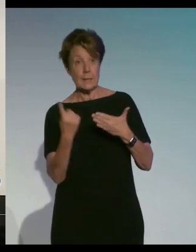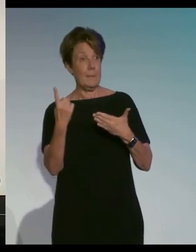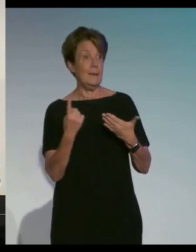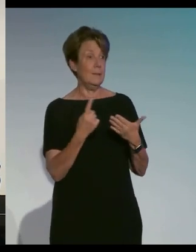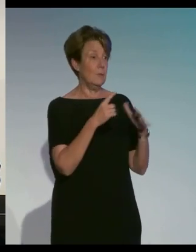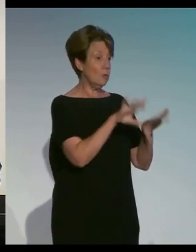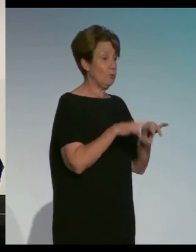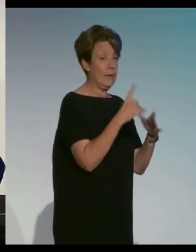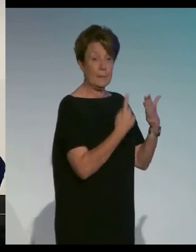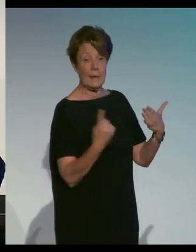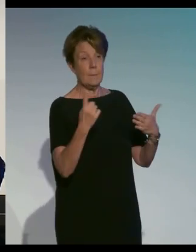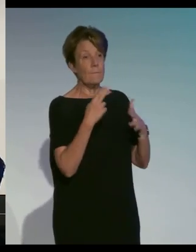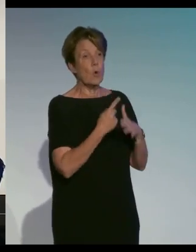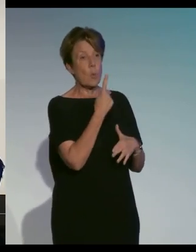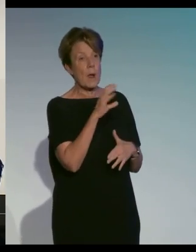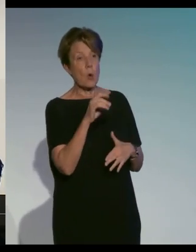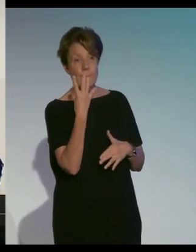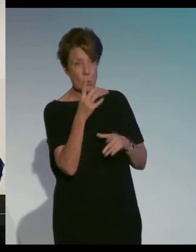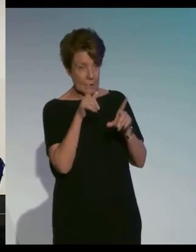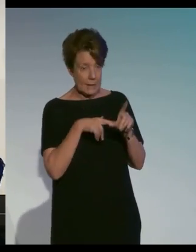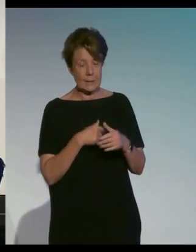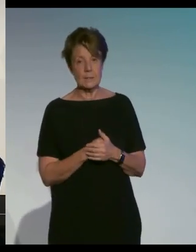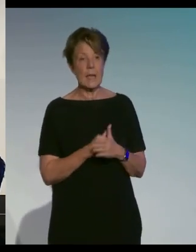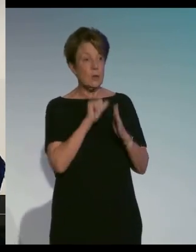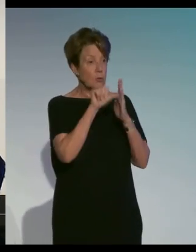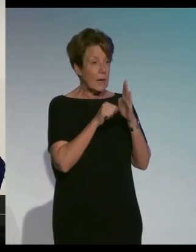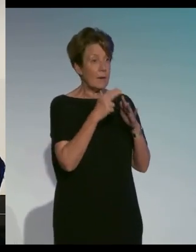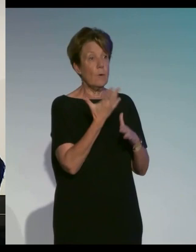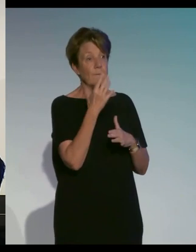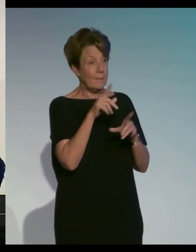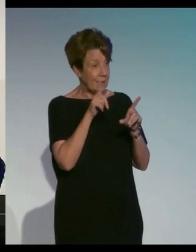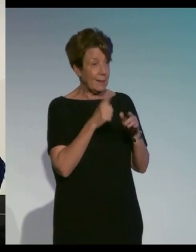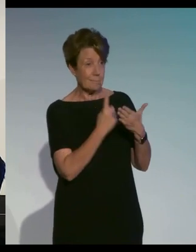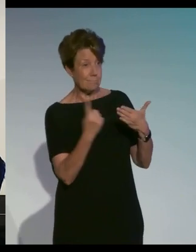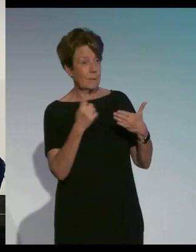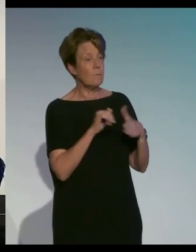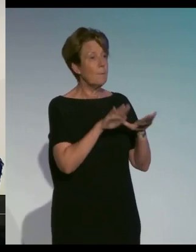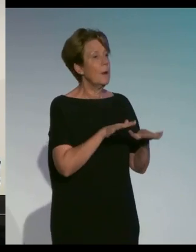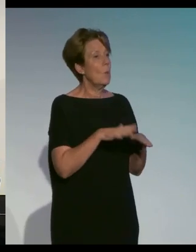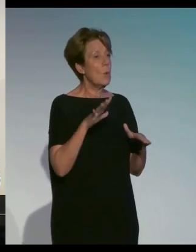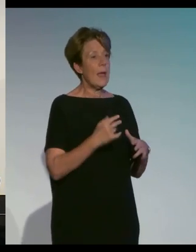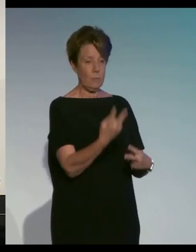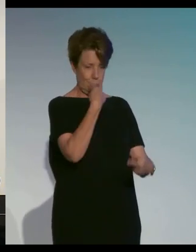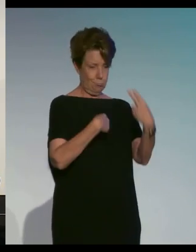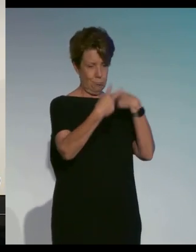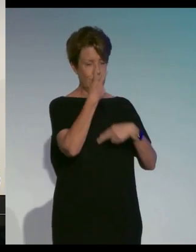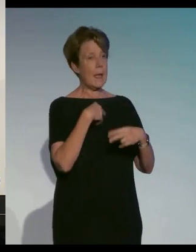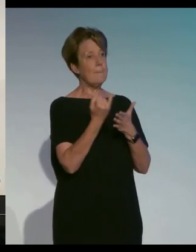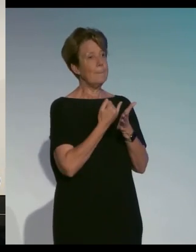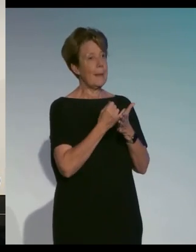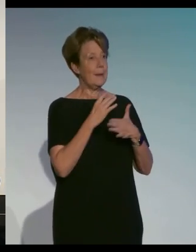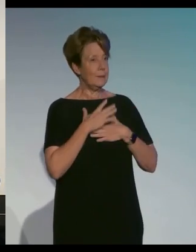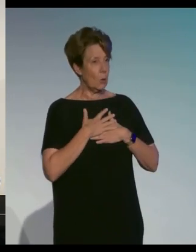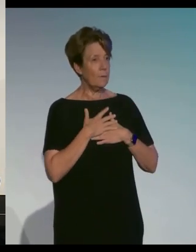for 104 years and Sri Lanka for 50 years. We've got to look into ourselves and blame ourselves